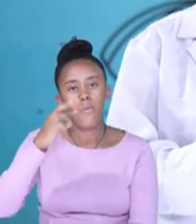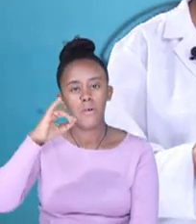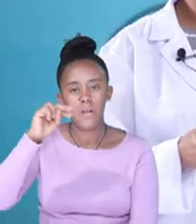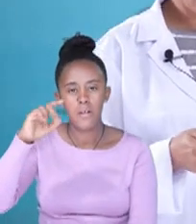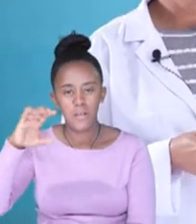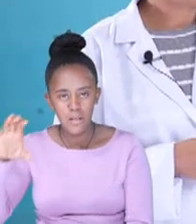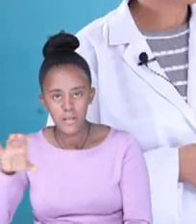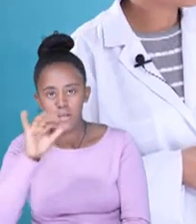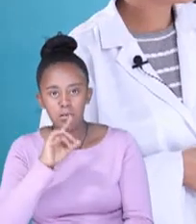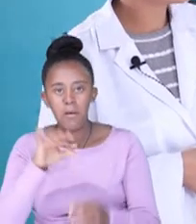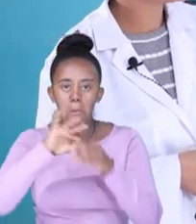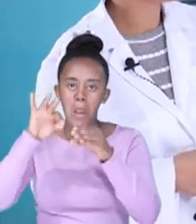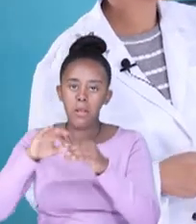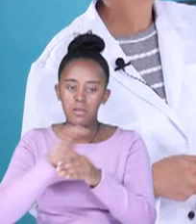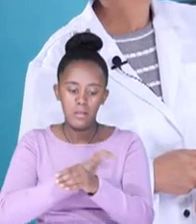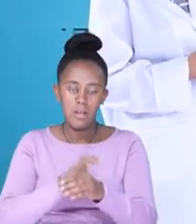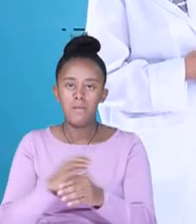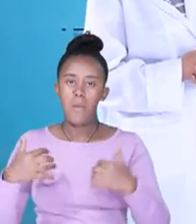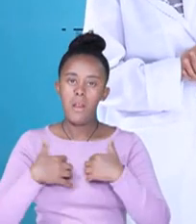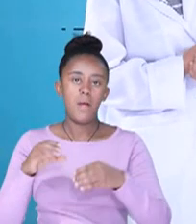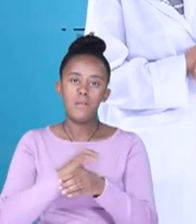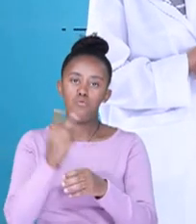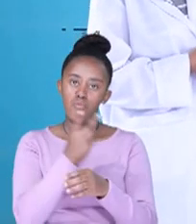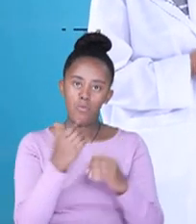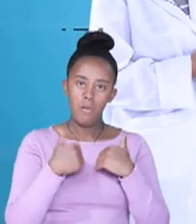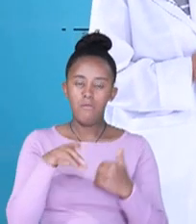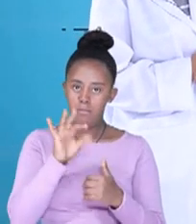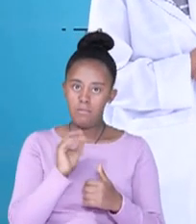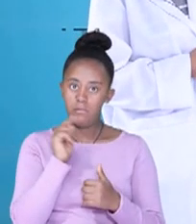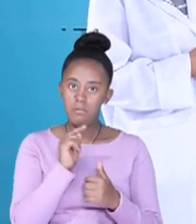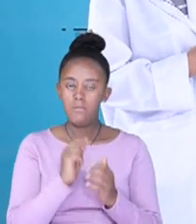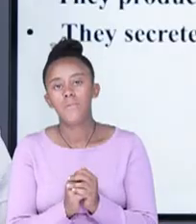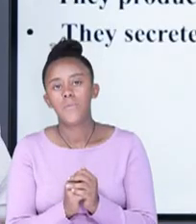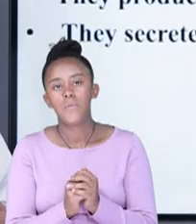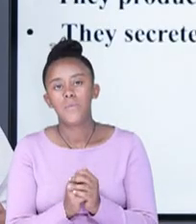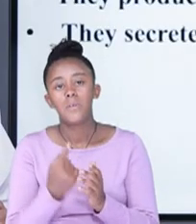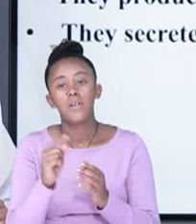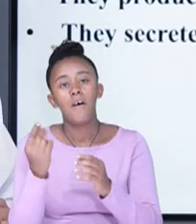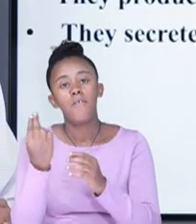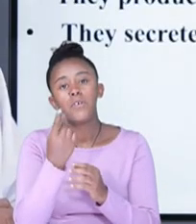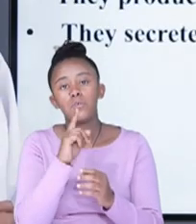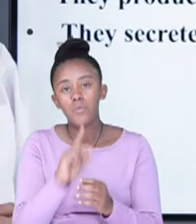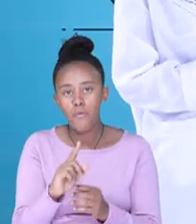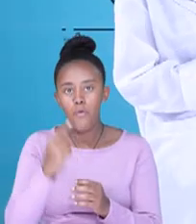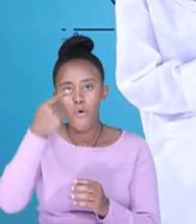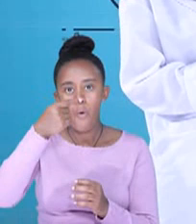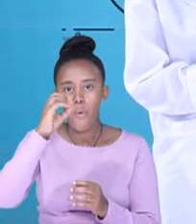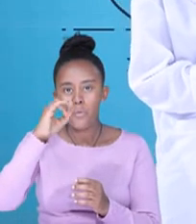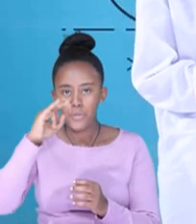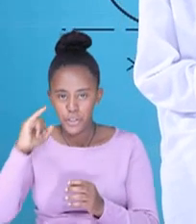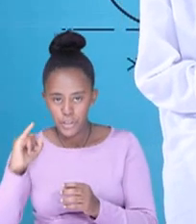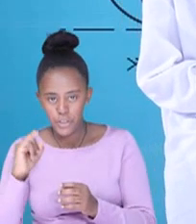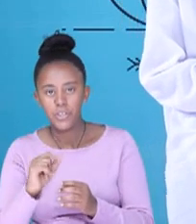plant cell and in animal cells. The Golgi Complex, when we look the function of Golgi Complex,